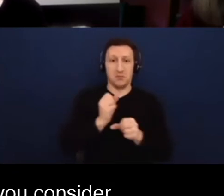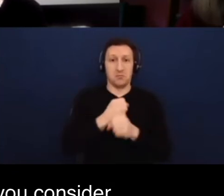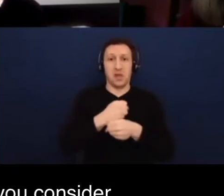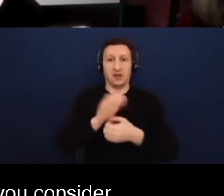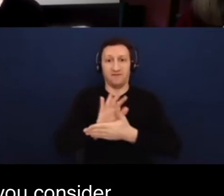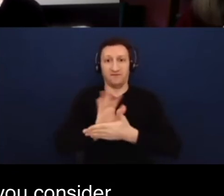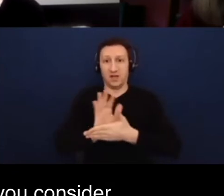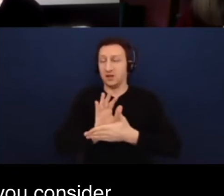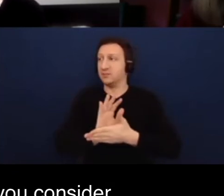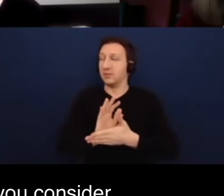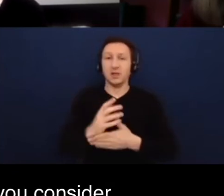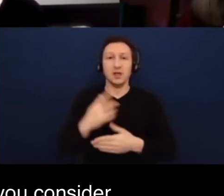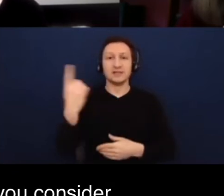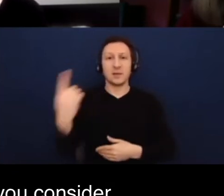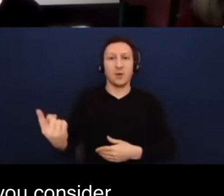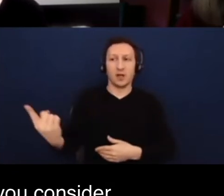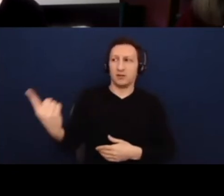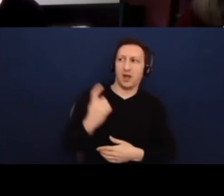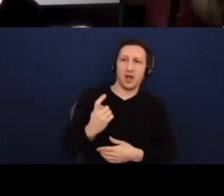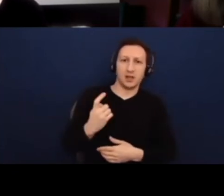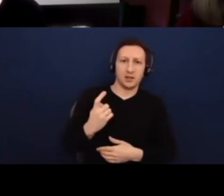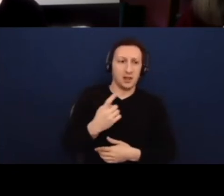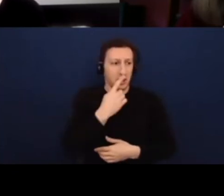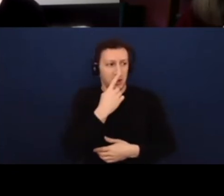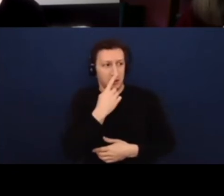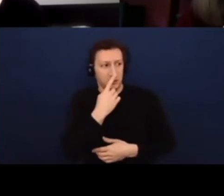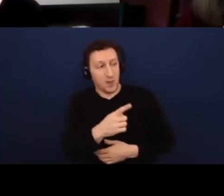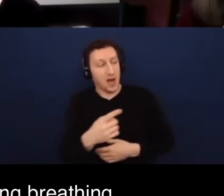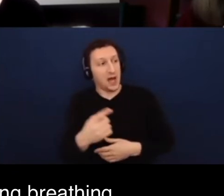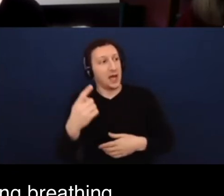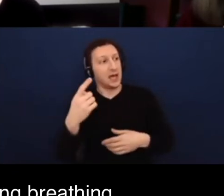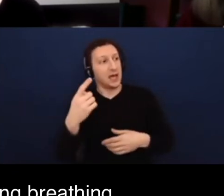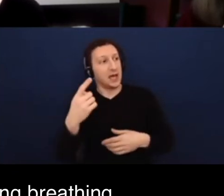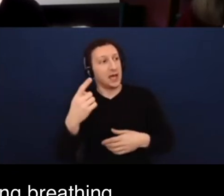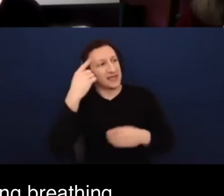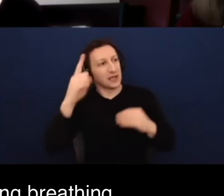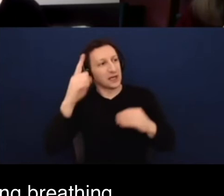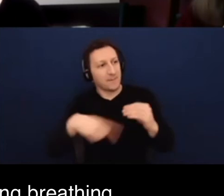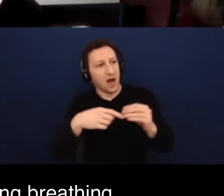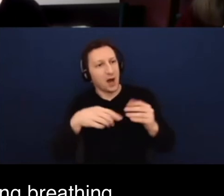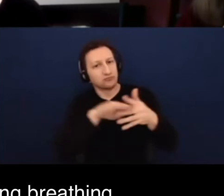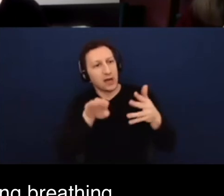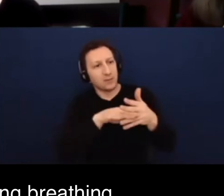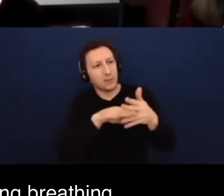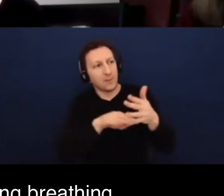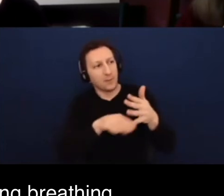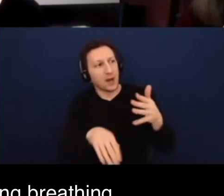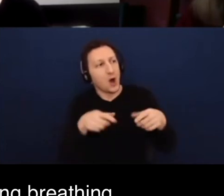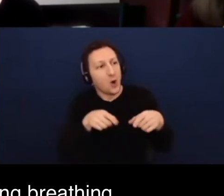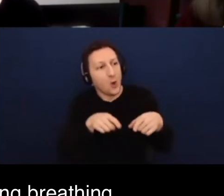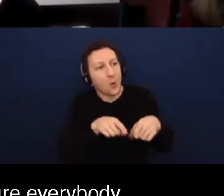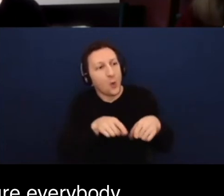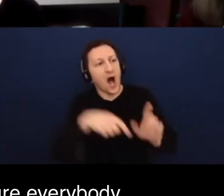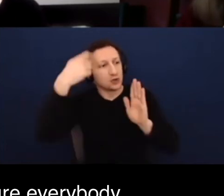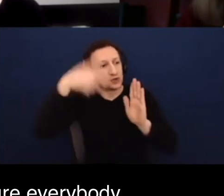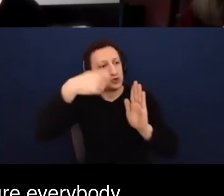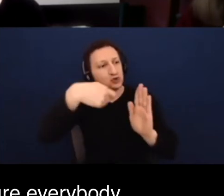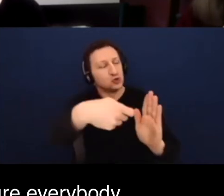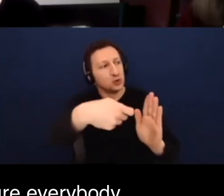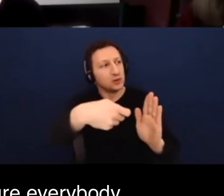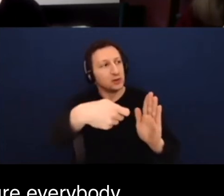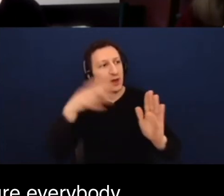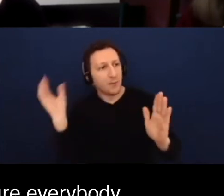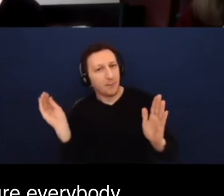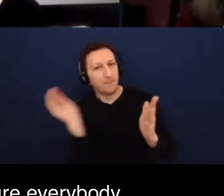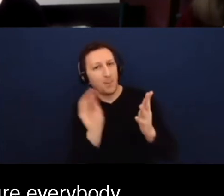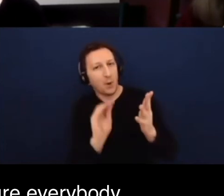you consider audio description as you're making your movie? Are you leaving breathing room for audio description? And I'm not